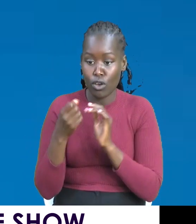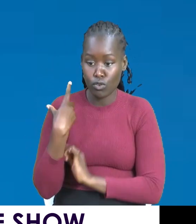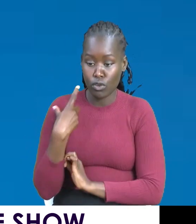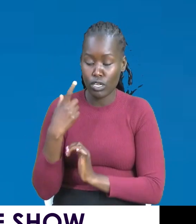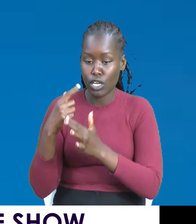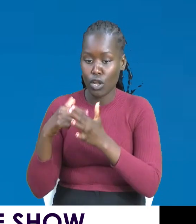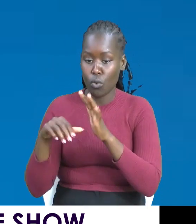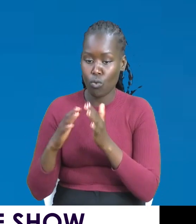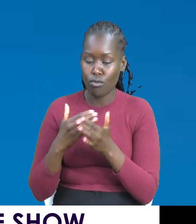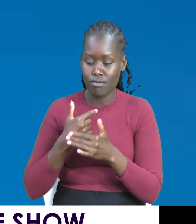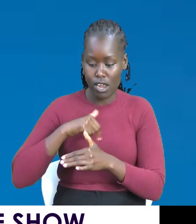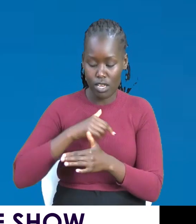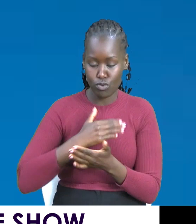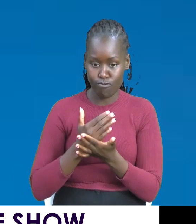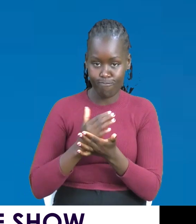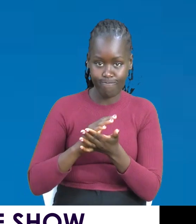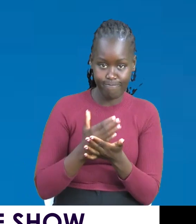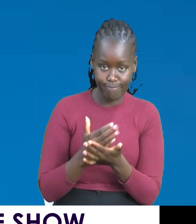we are sharing.